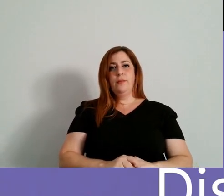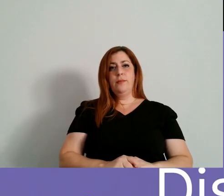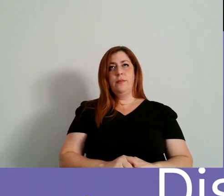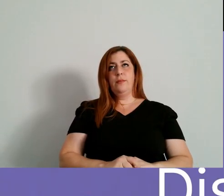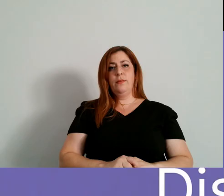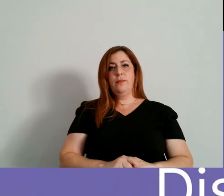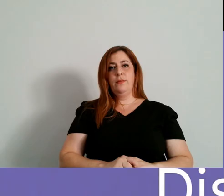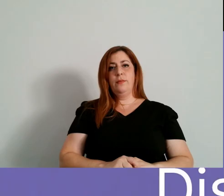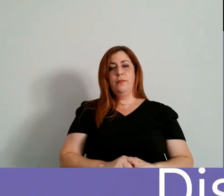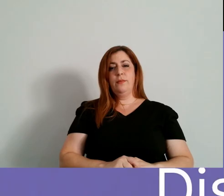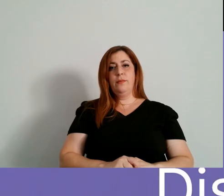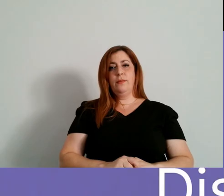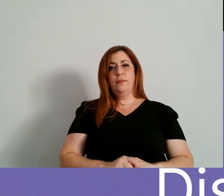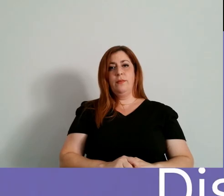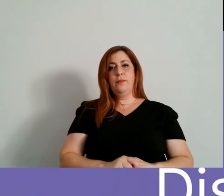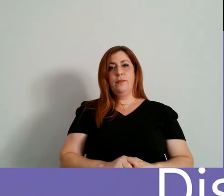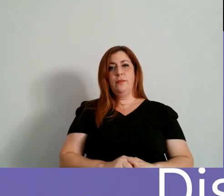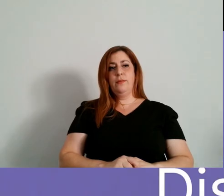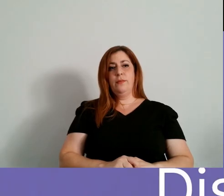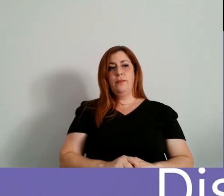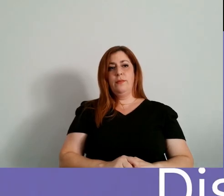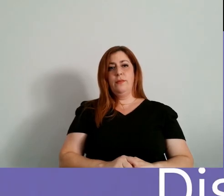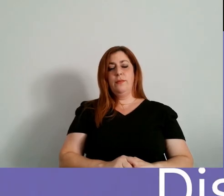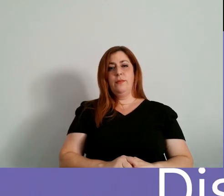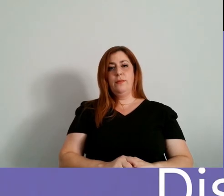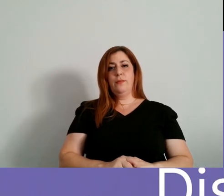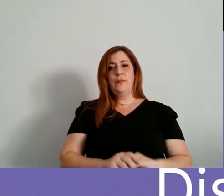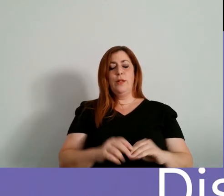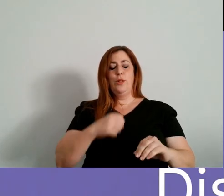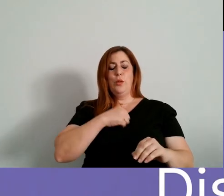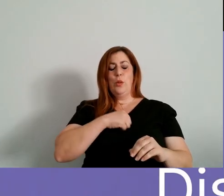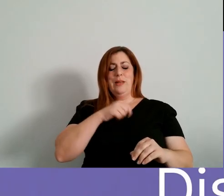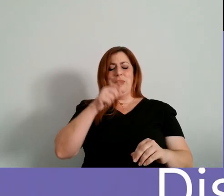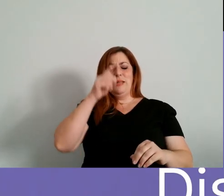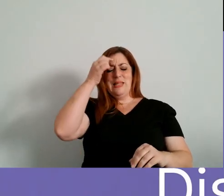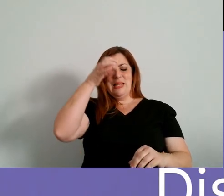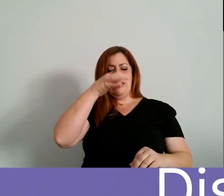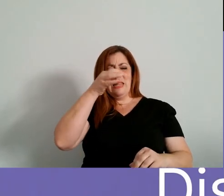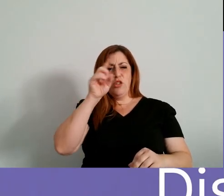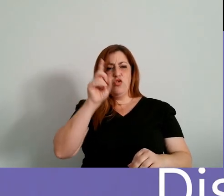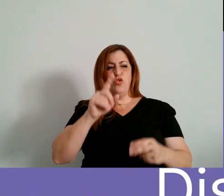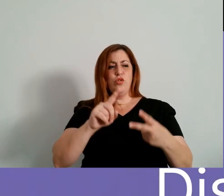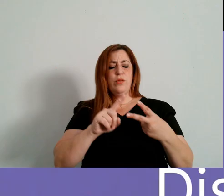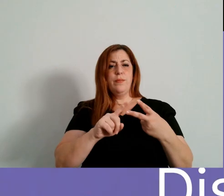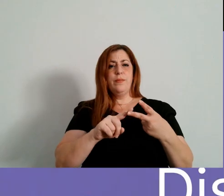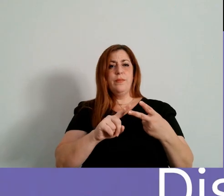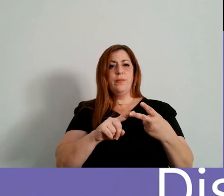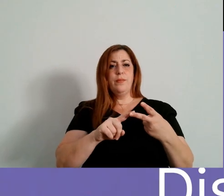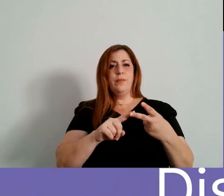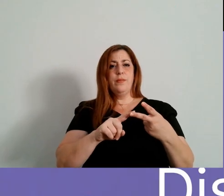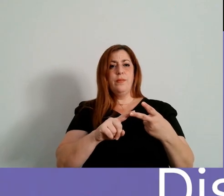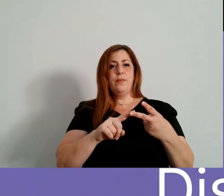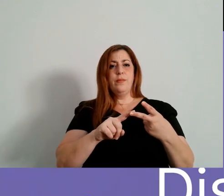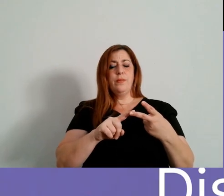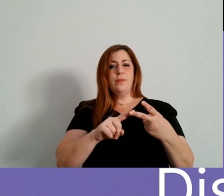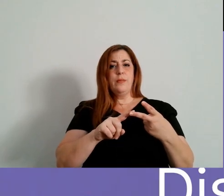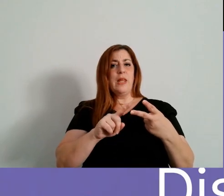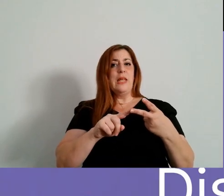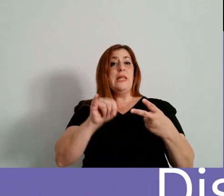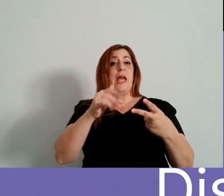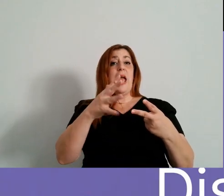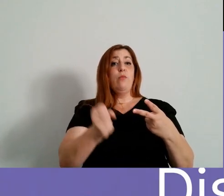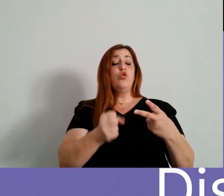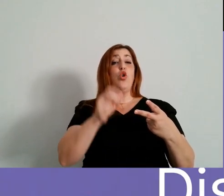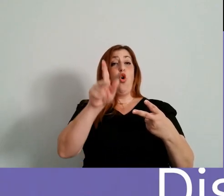you also asked, sorry, I'm not very good at keeping track of three-part questions. You had also asked if there's